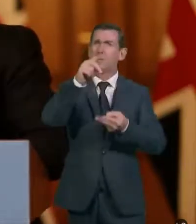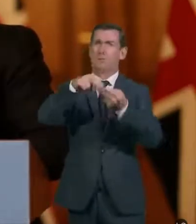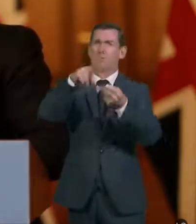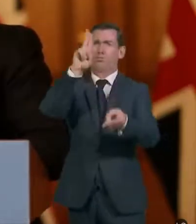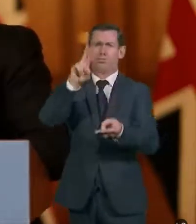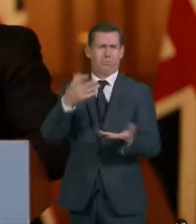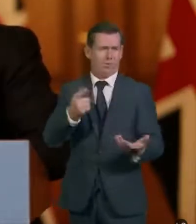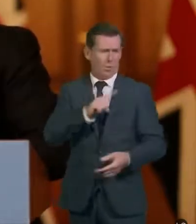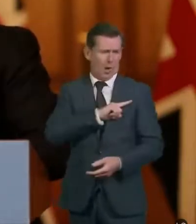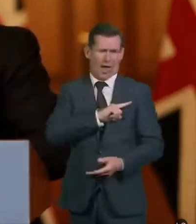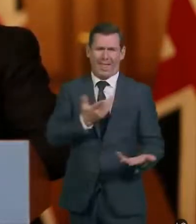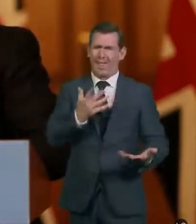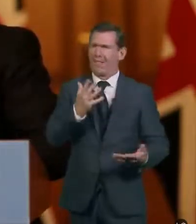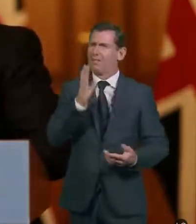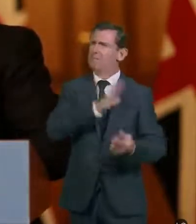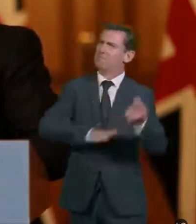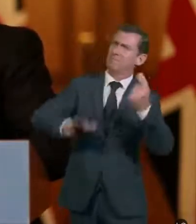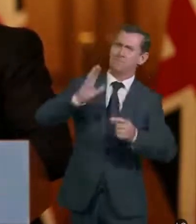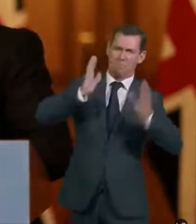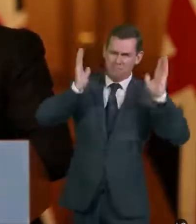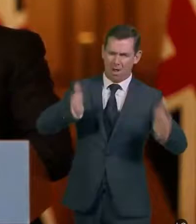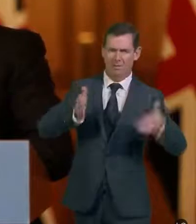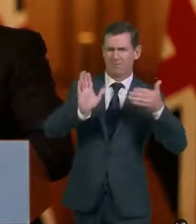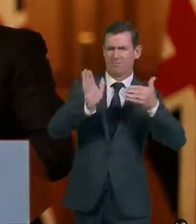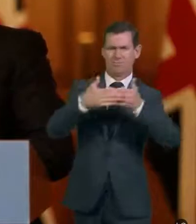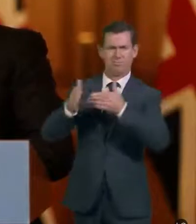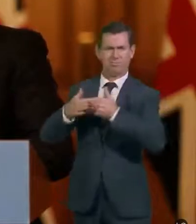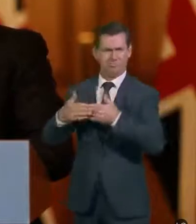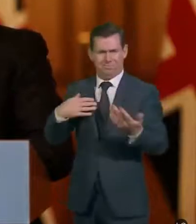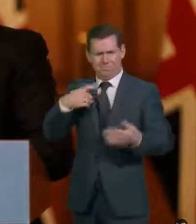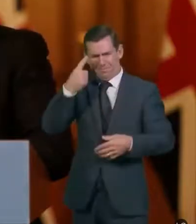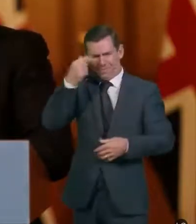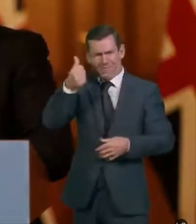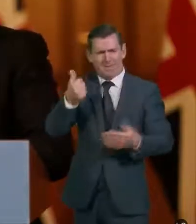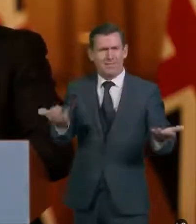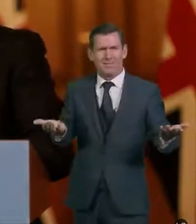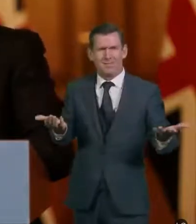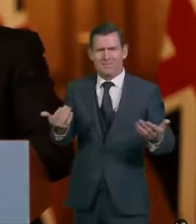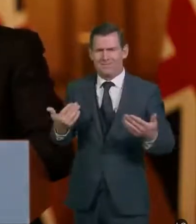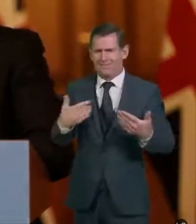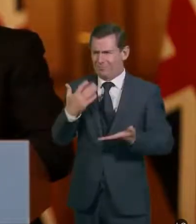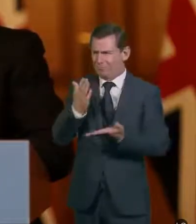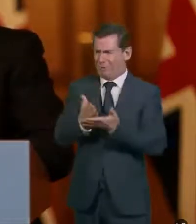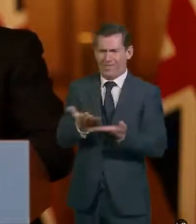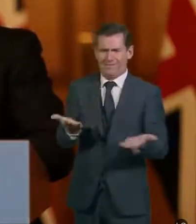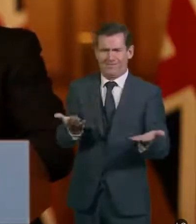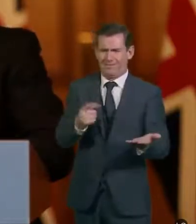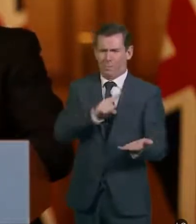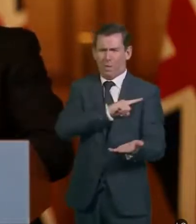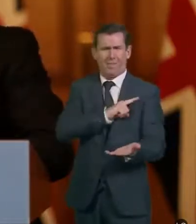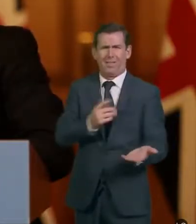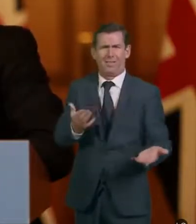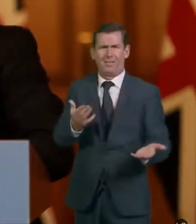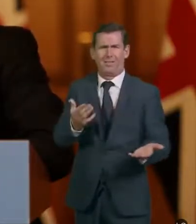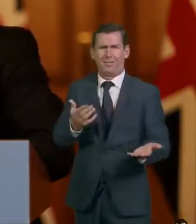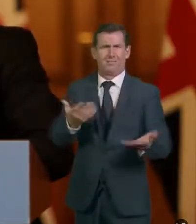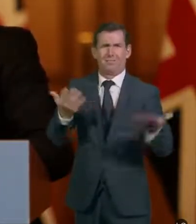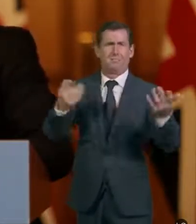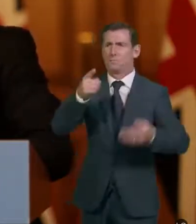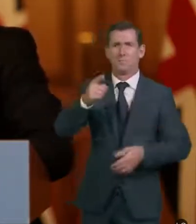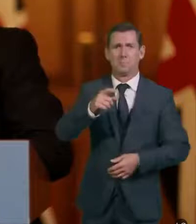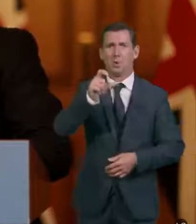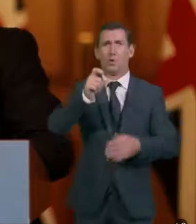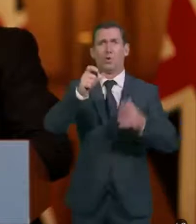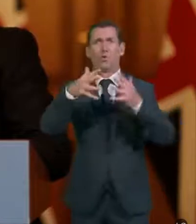the UK. And it really doesn't make sense to, as I said, to lock down Cornwall or North Norfolk,